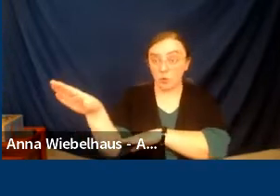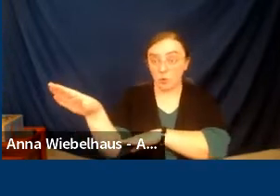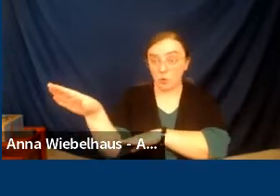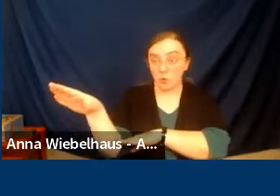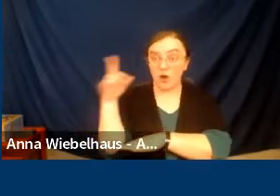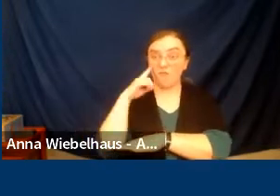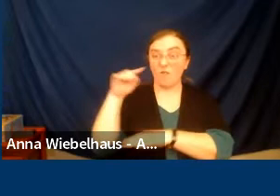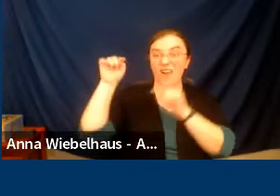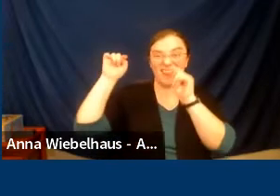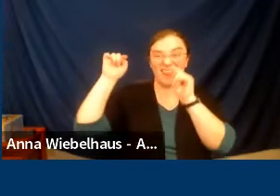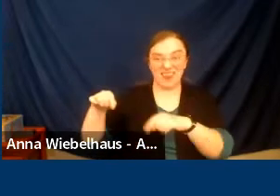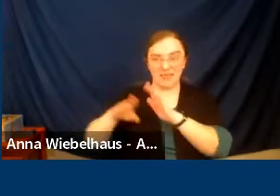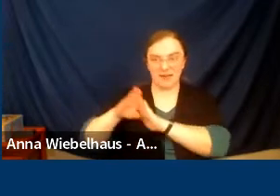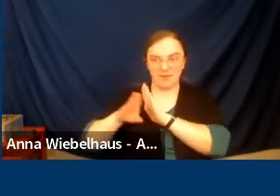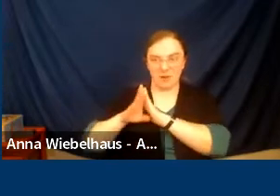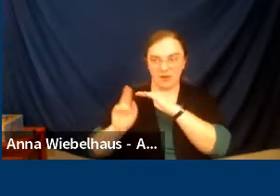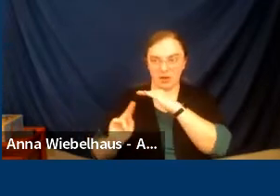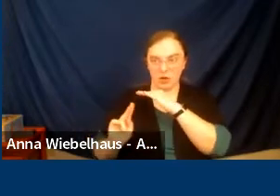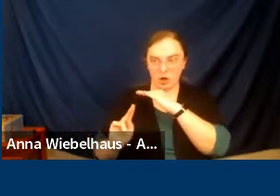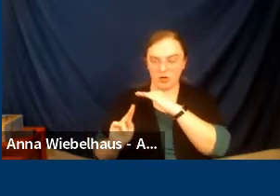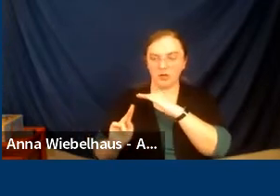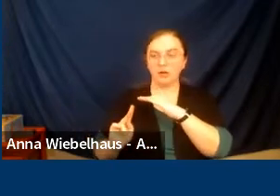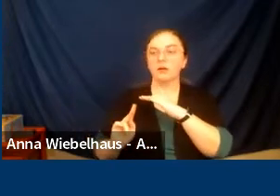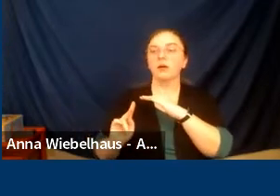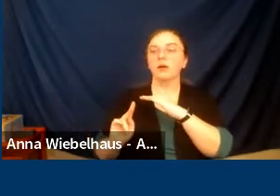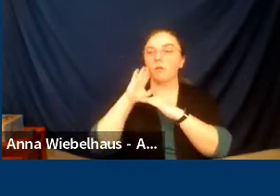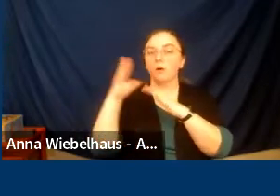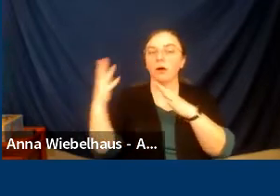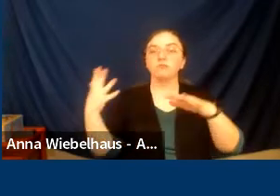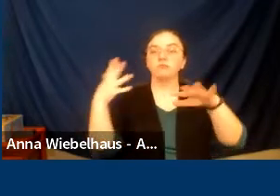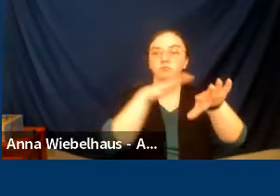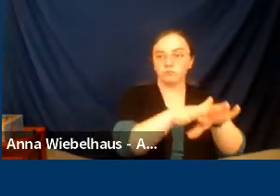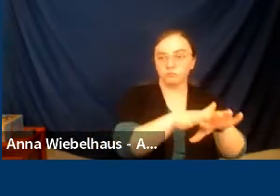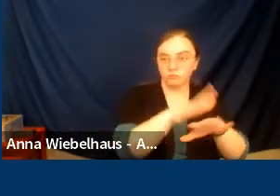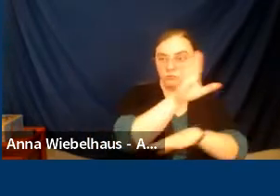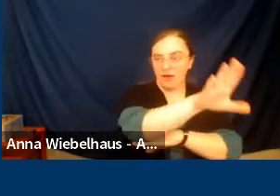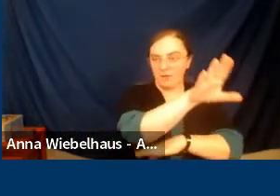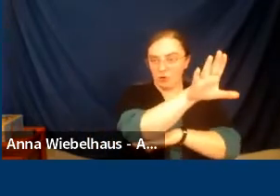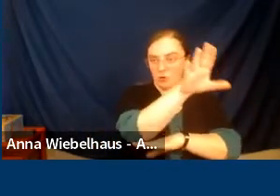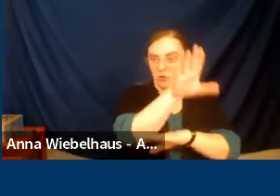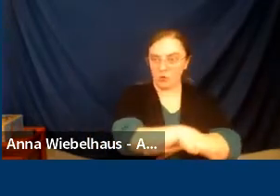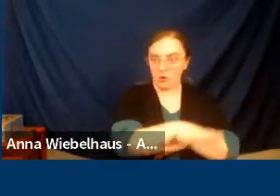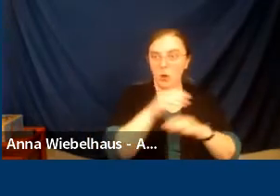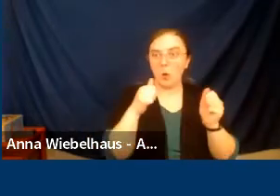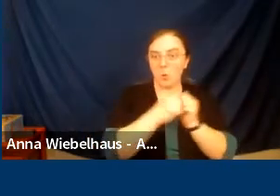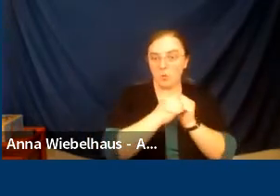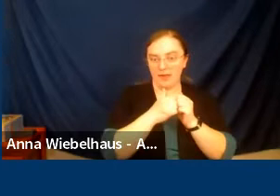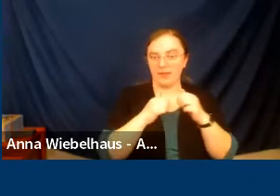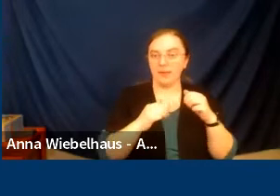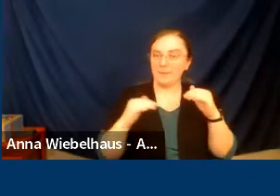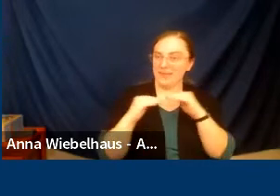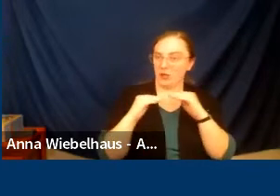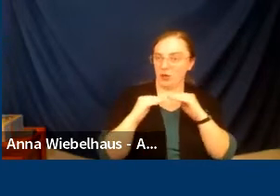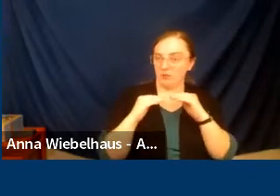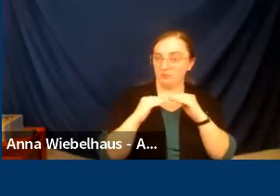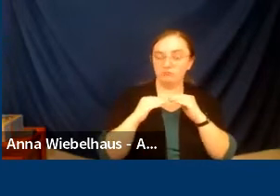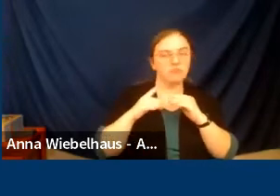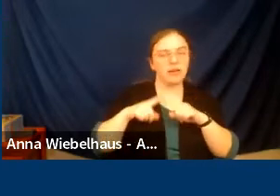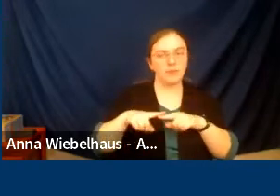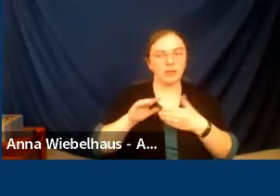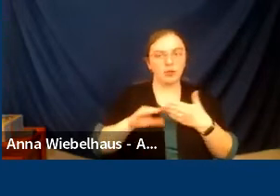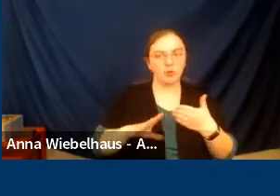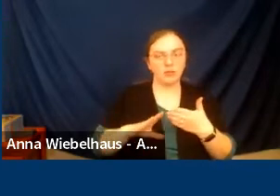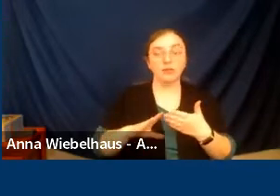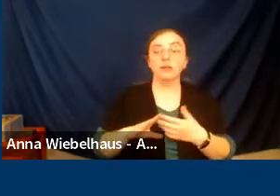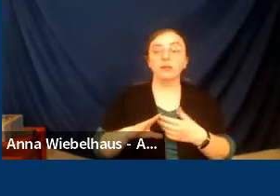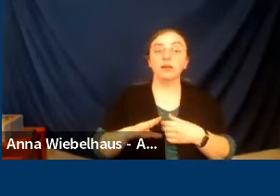this developmental kindergarten, the students go out to their general education classes. They spend the day with their peers in the